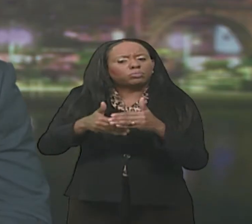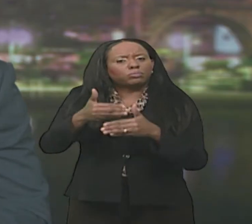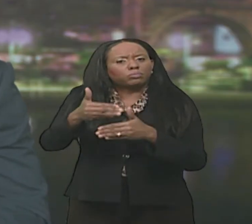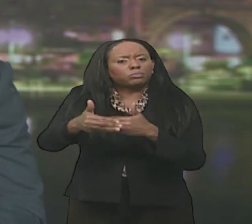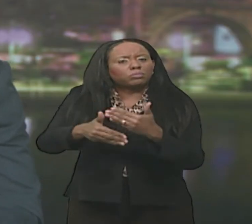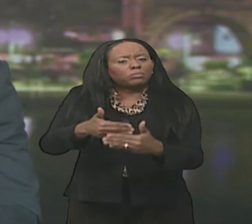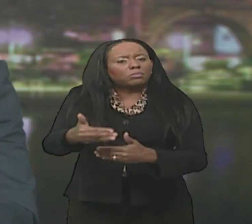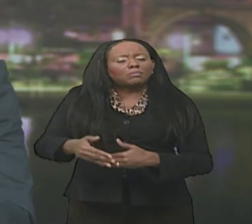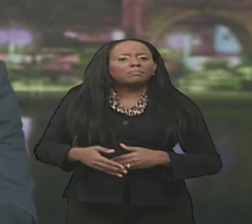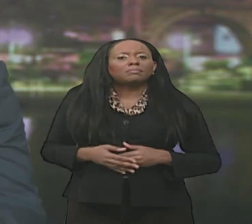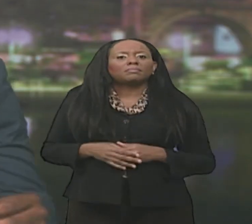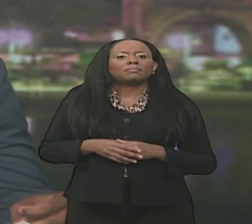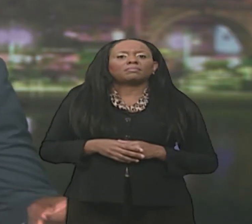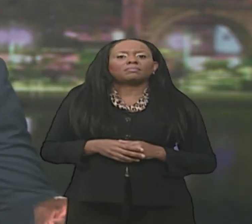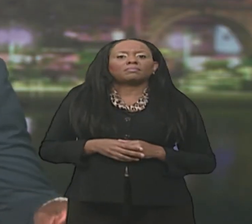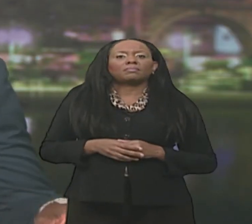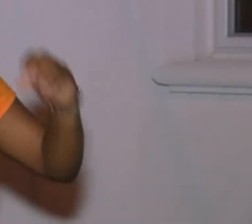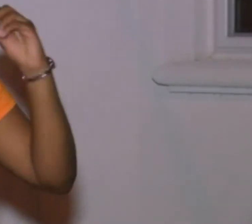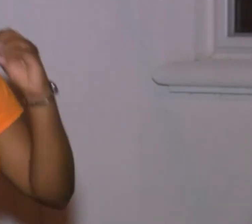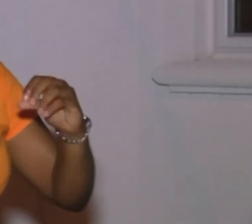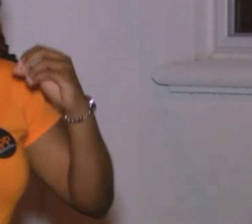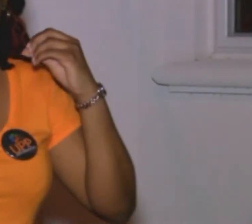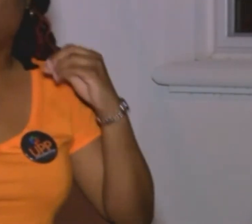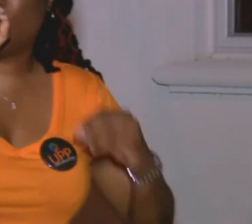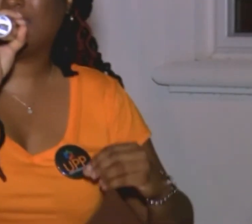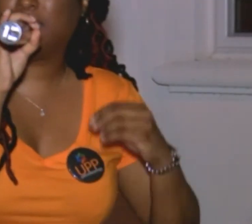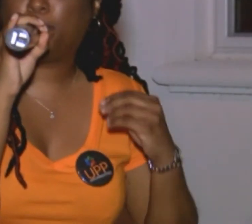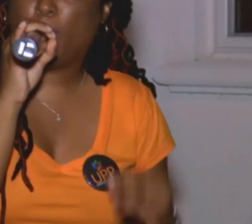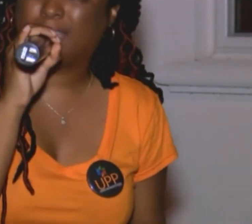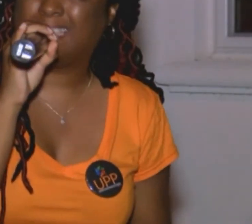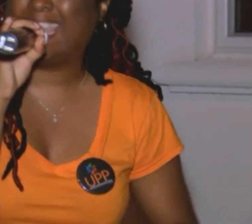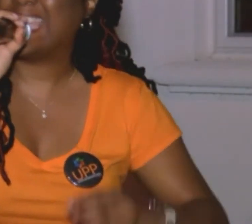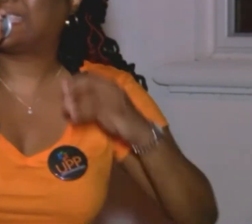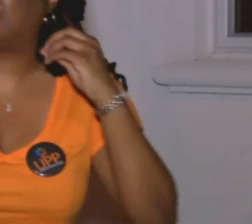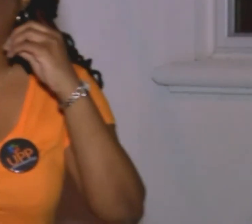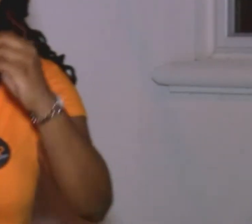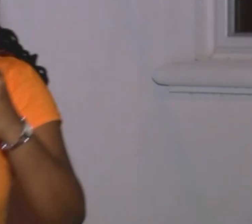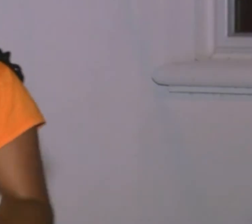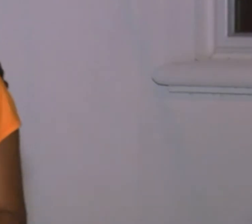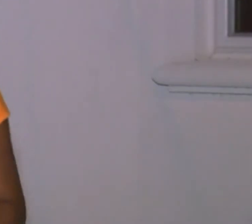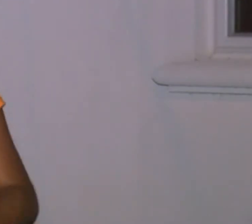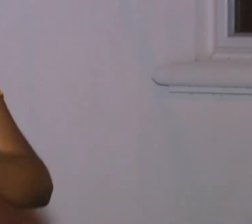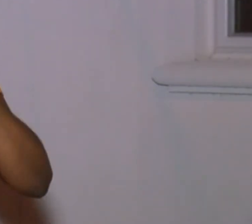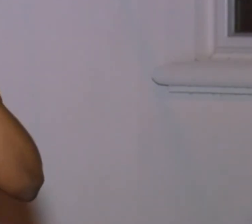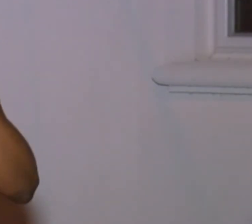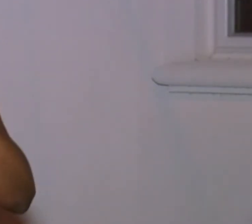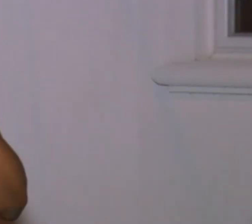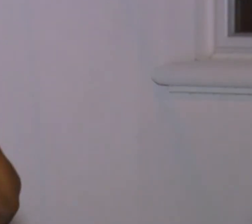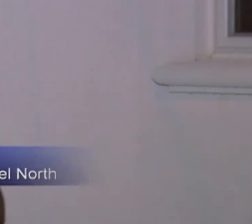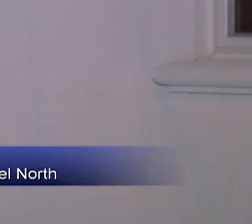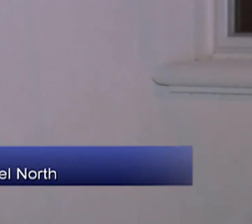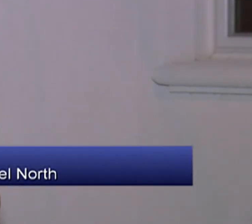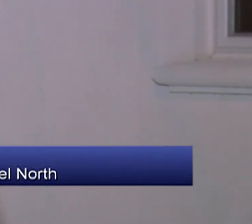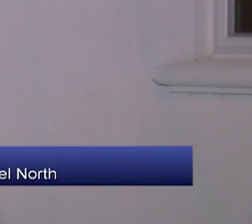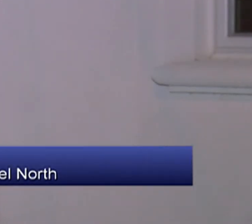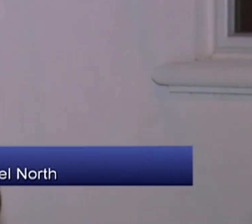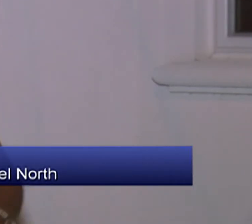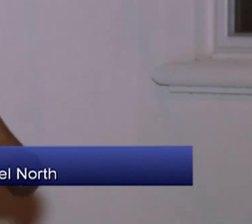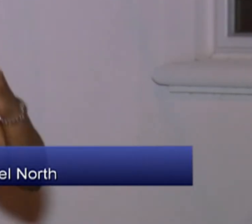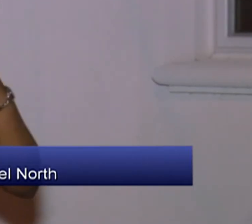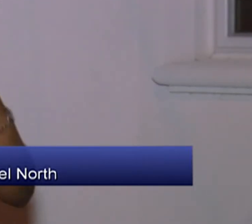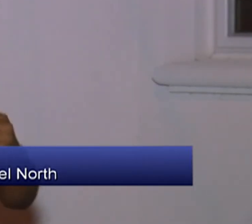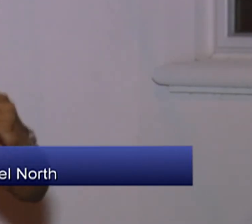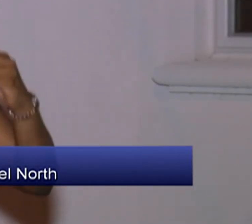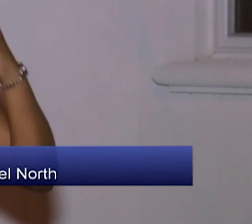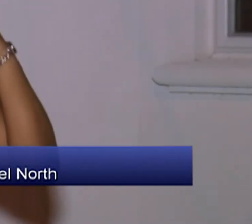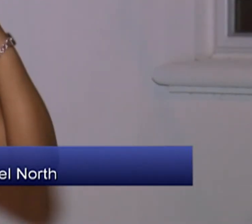Hill last night. The United Progressive Party is serious about what we are offering, and